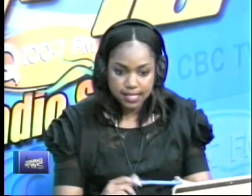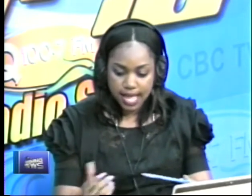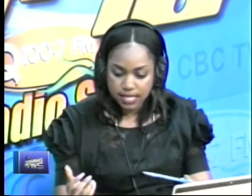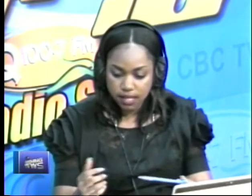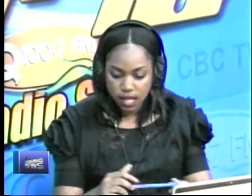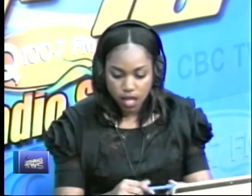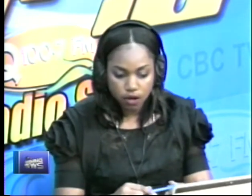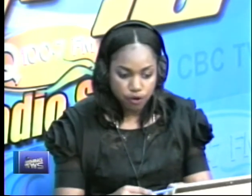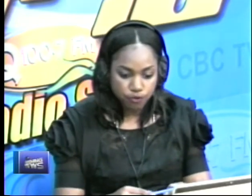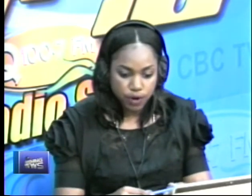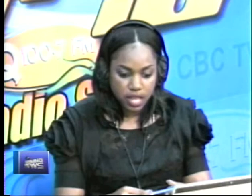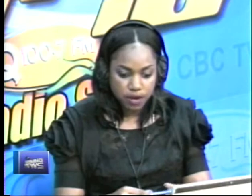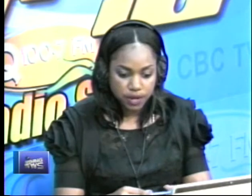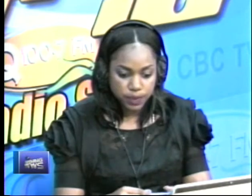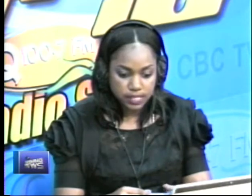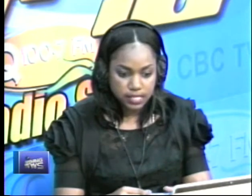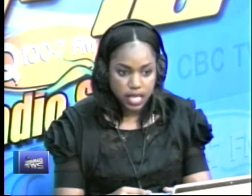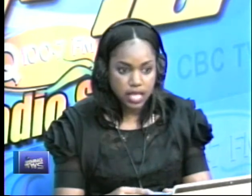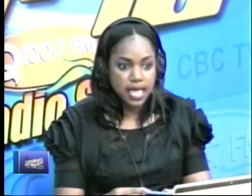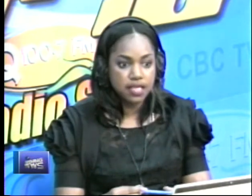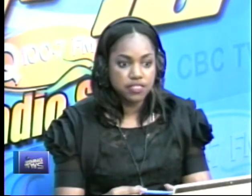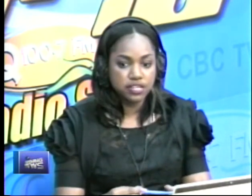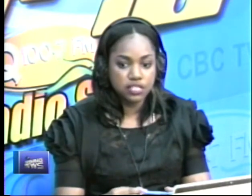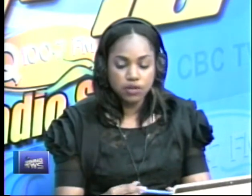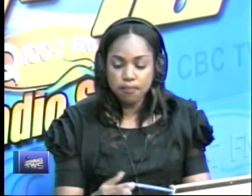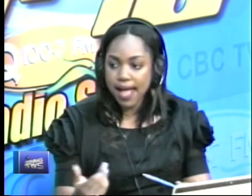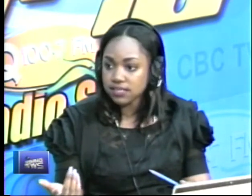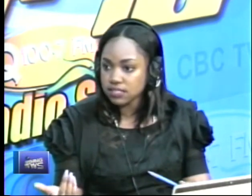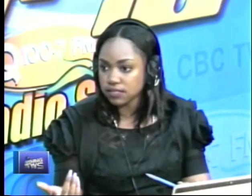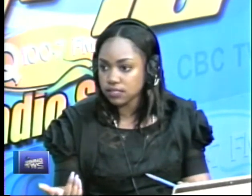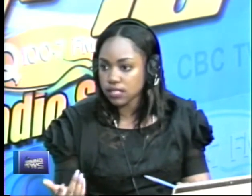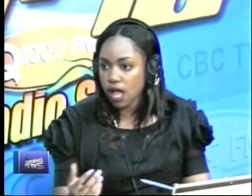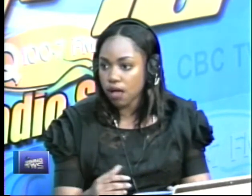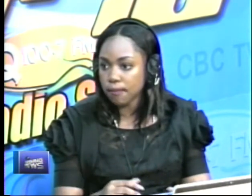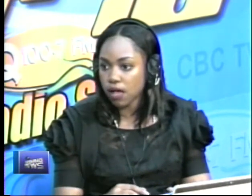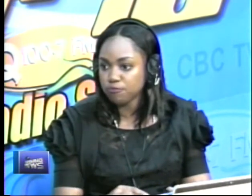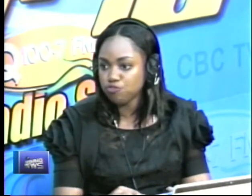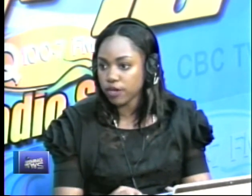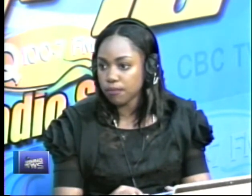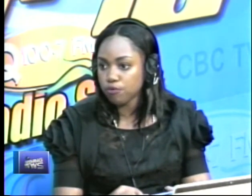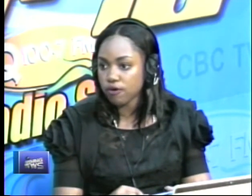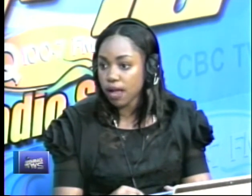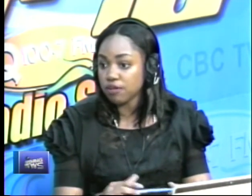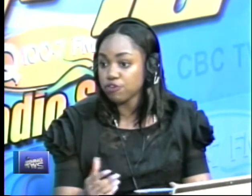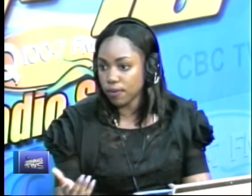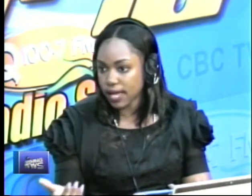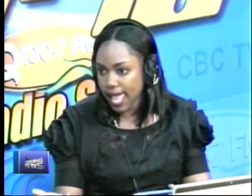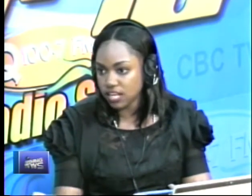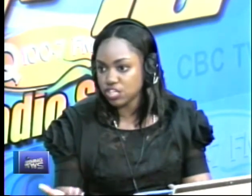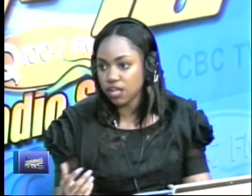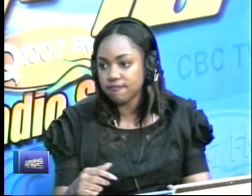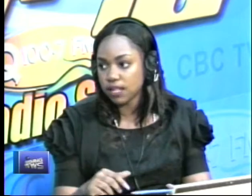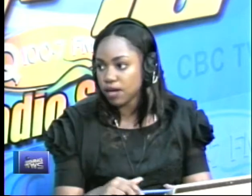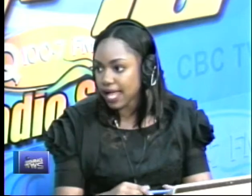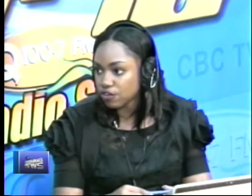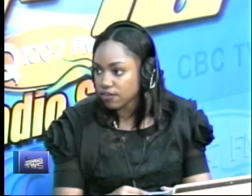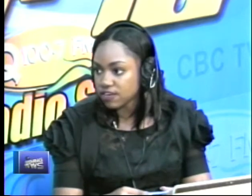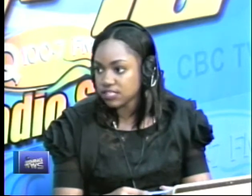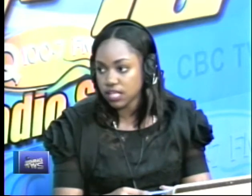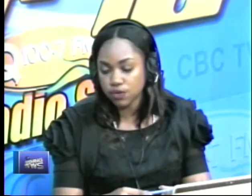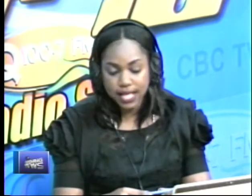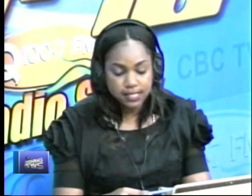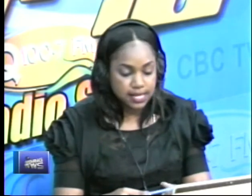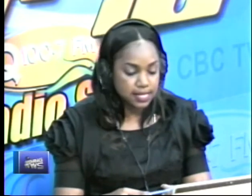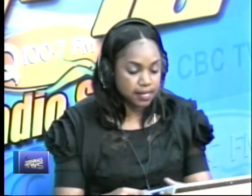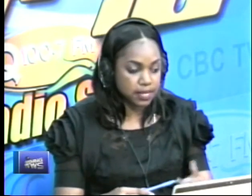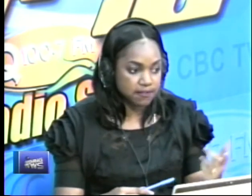sector. That is a growing area we're seeing. There's now the master's training program in renewable energy available at the University